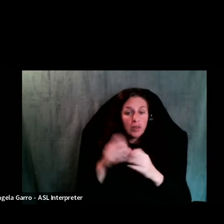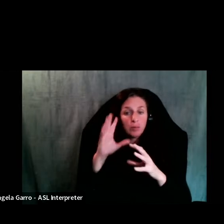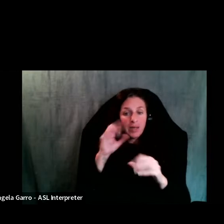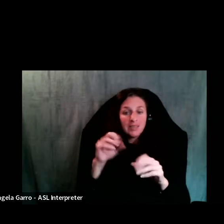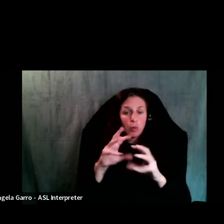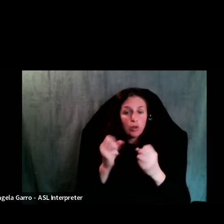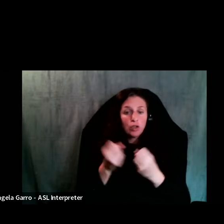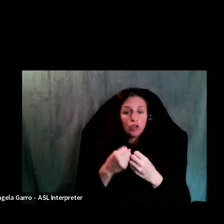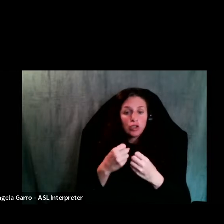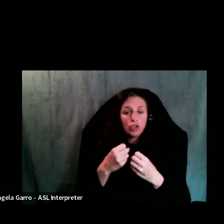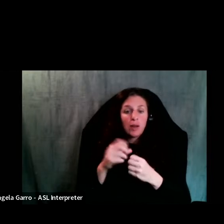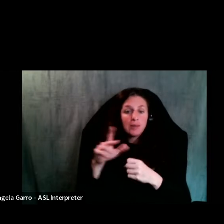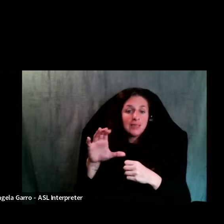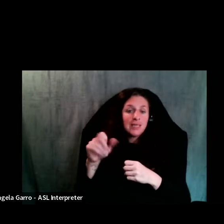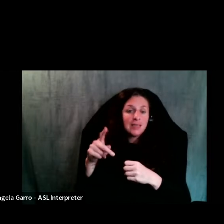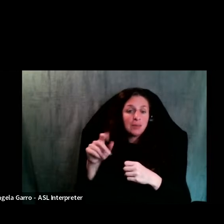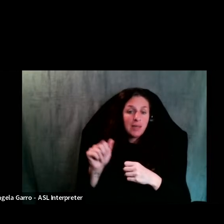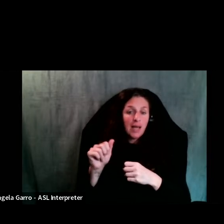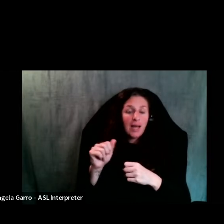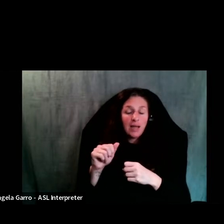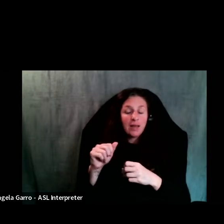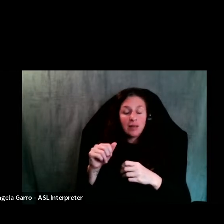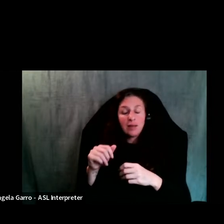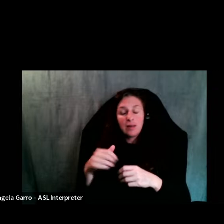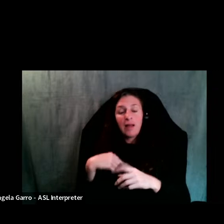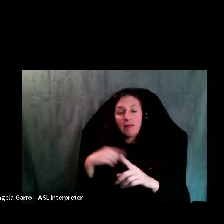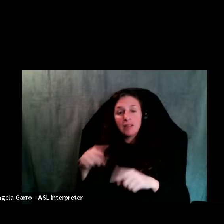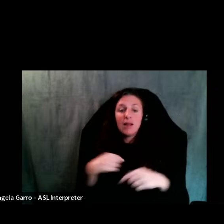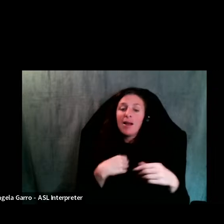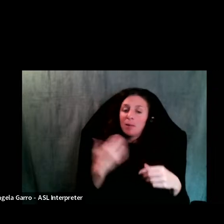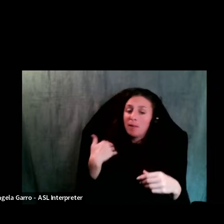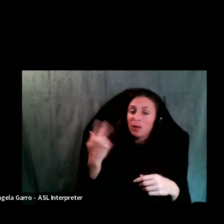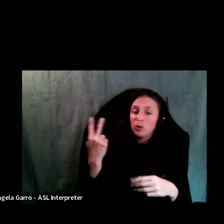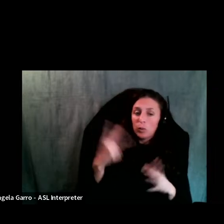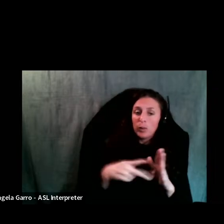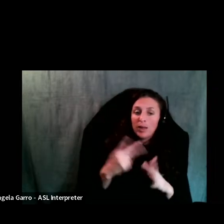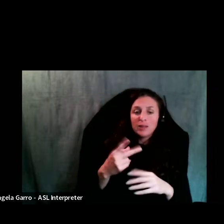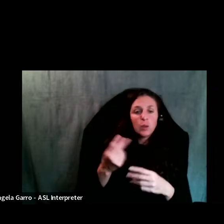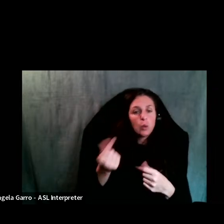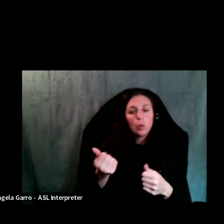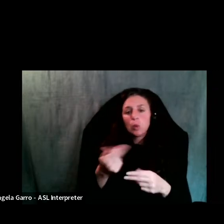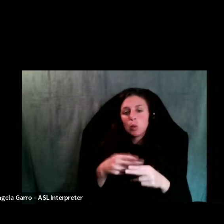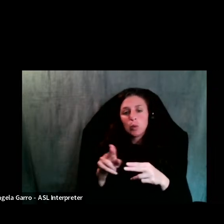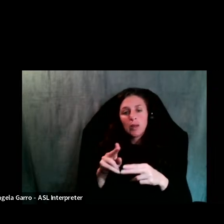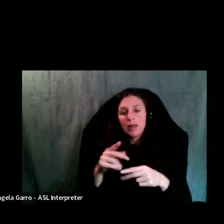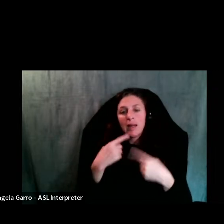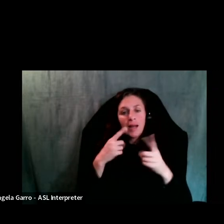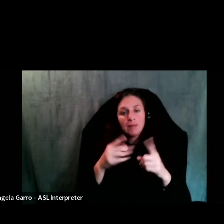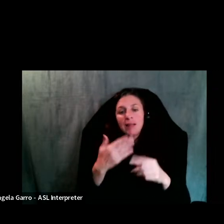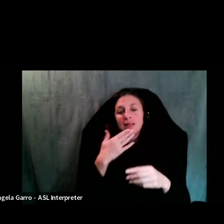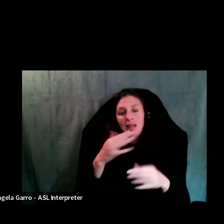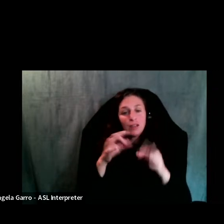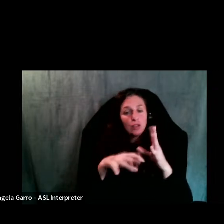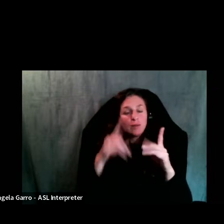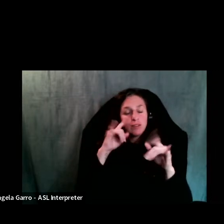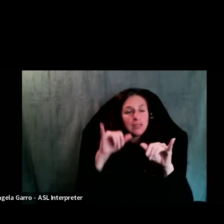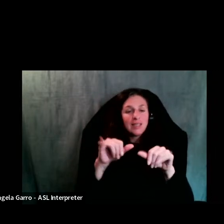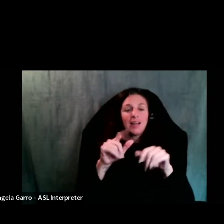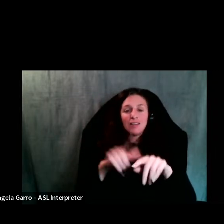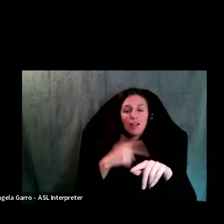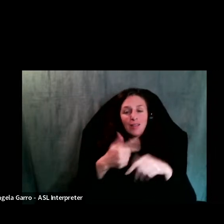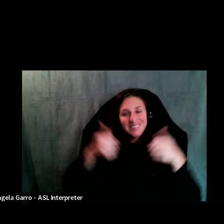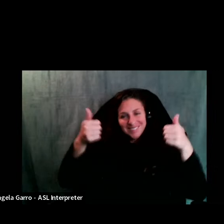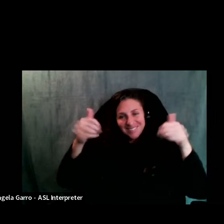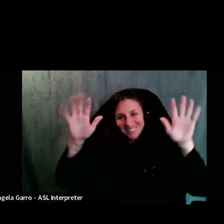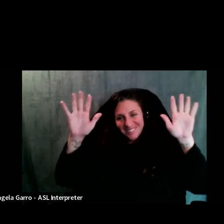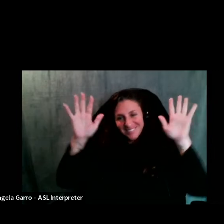twice. Well, if you wanna- Just a quick announcement. Just thanks to our interpreters for staying so late and our tech team for